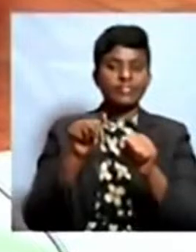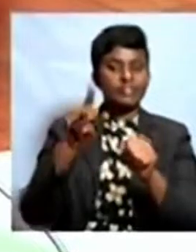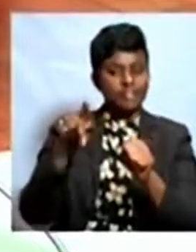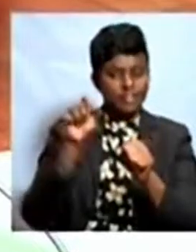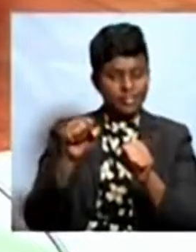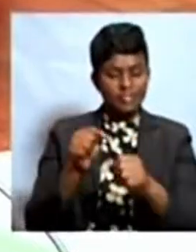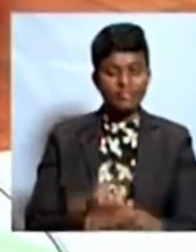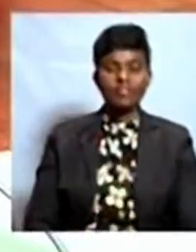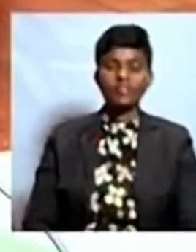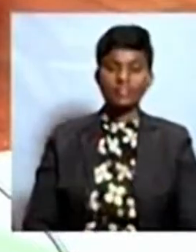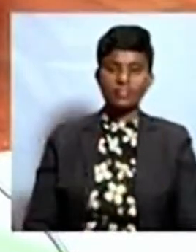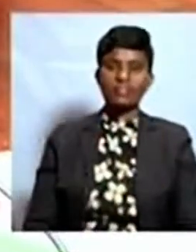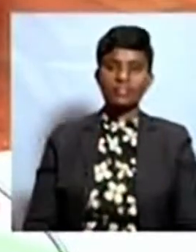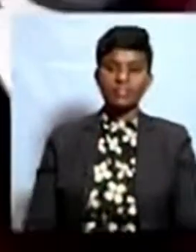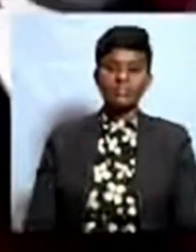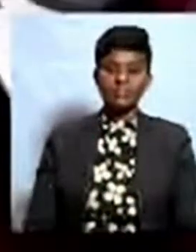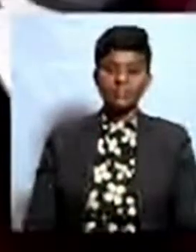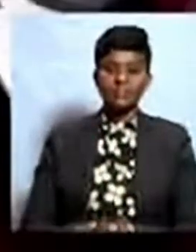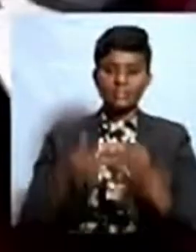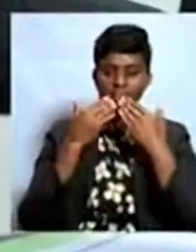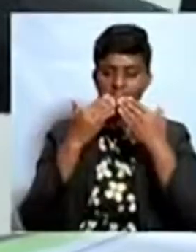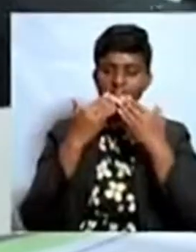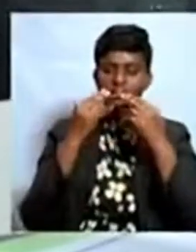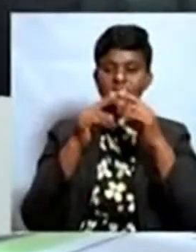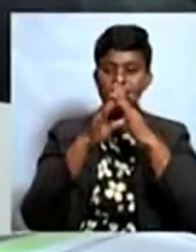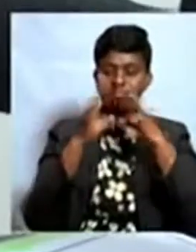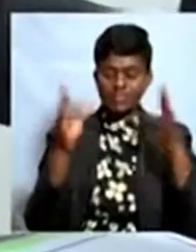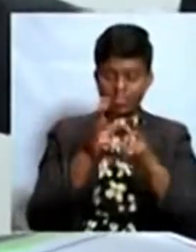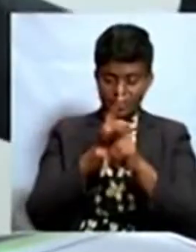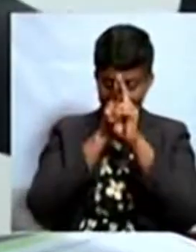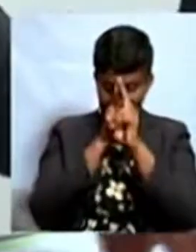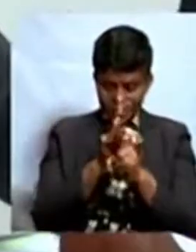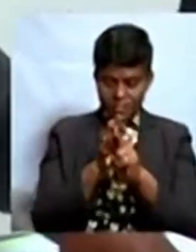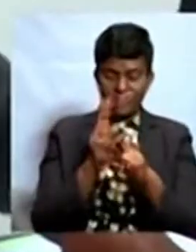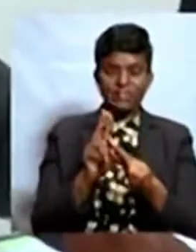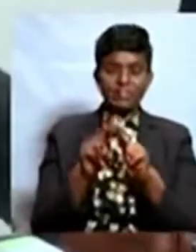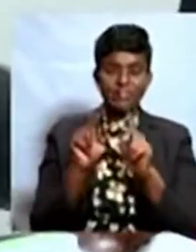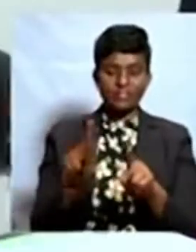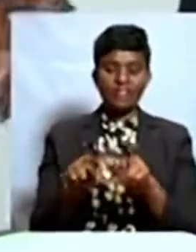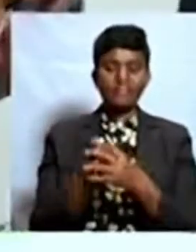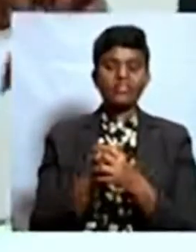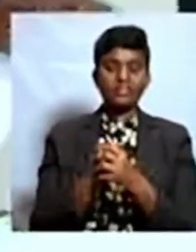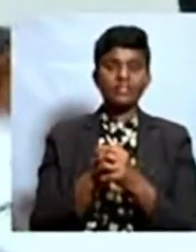PS. Thank you so much, Honorable Chairperson.